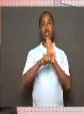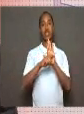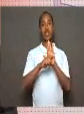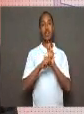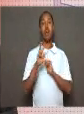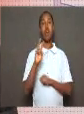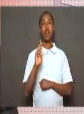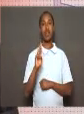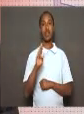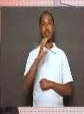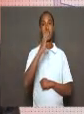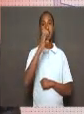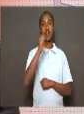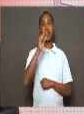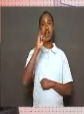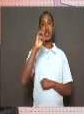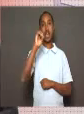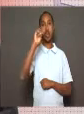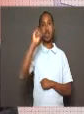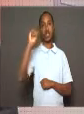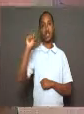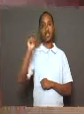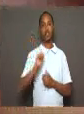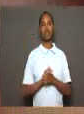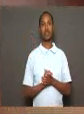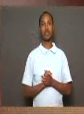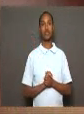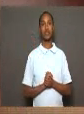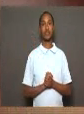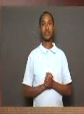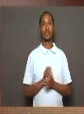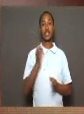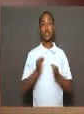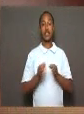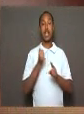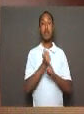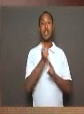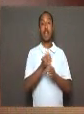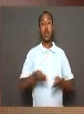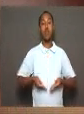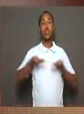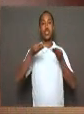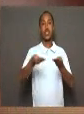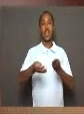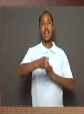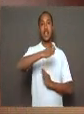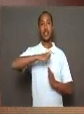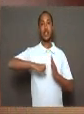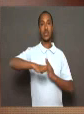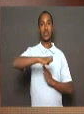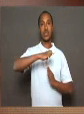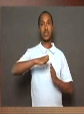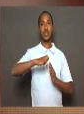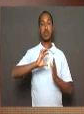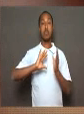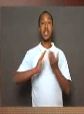ions, or cations. If a metal loses an electron,